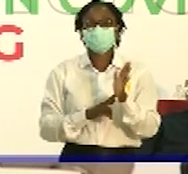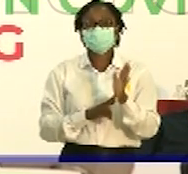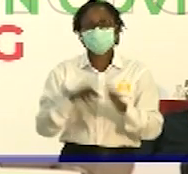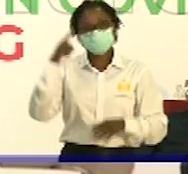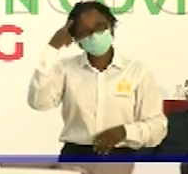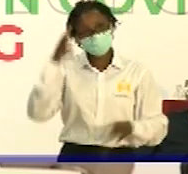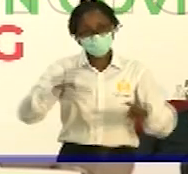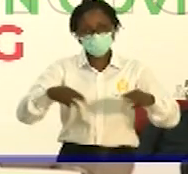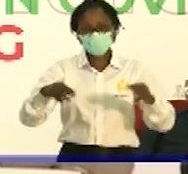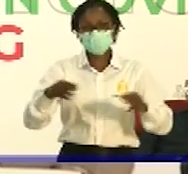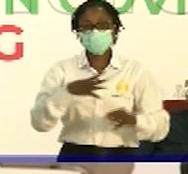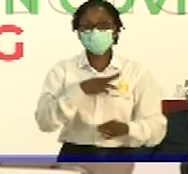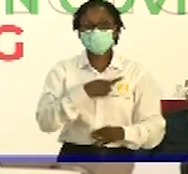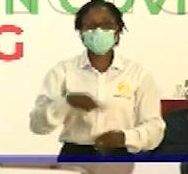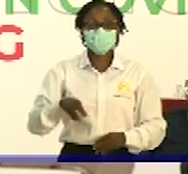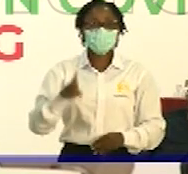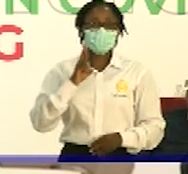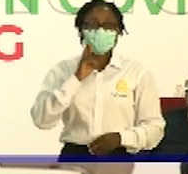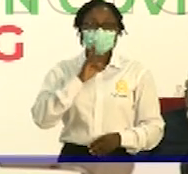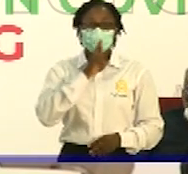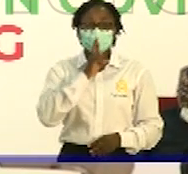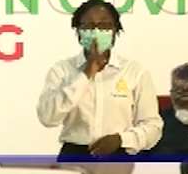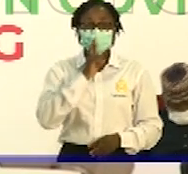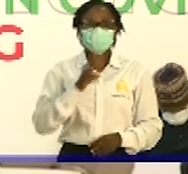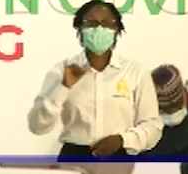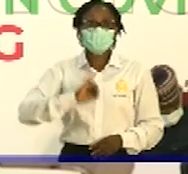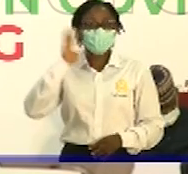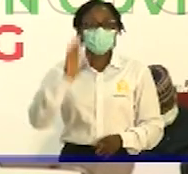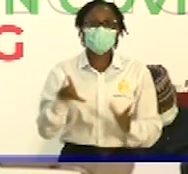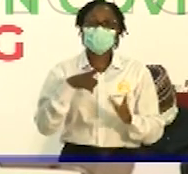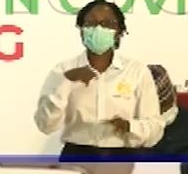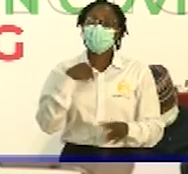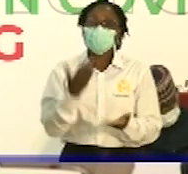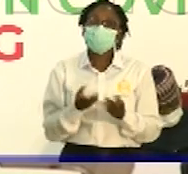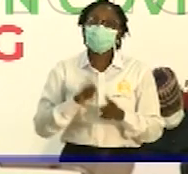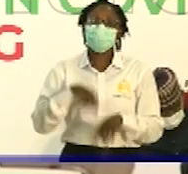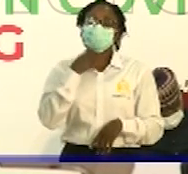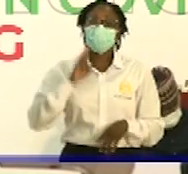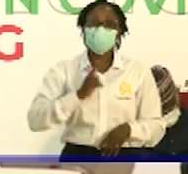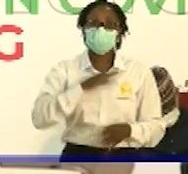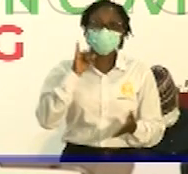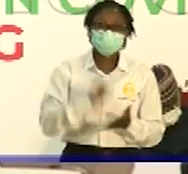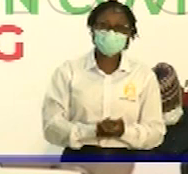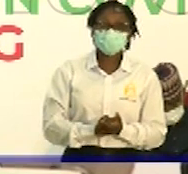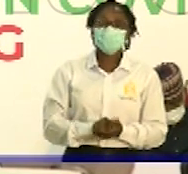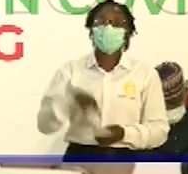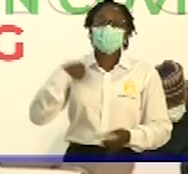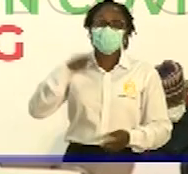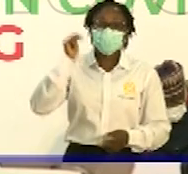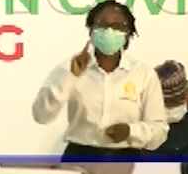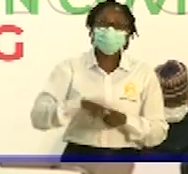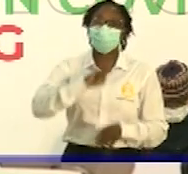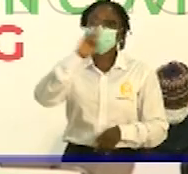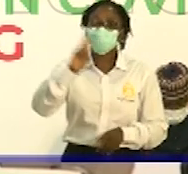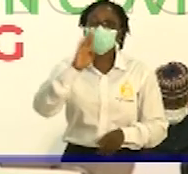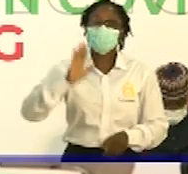For markets and restaurants, I would like to emphasize the need for mandatory non-pharmaceutical interventions,